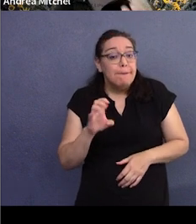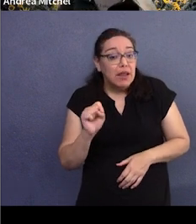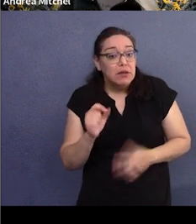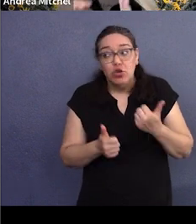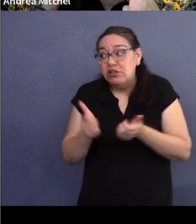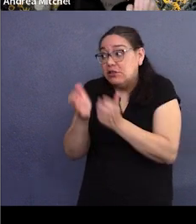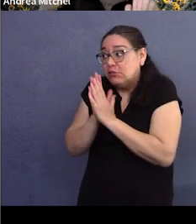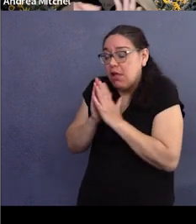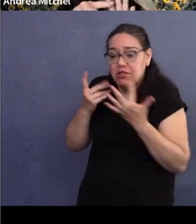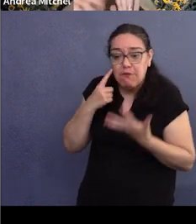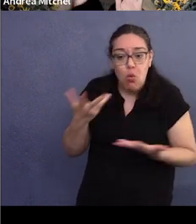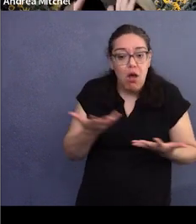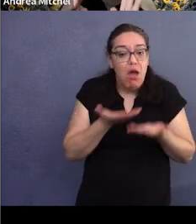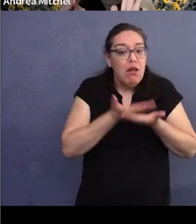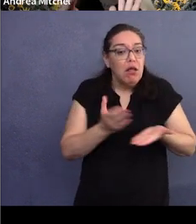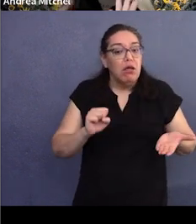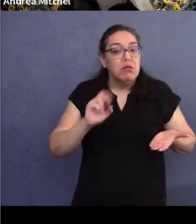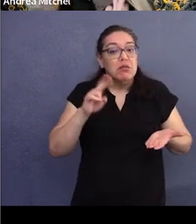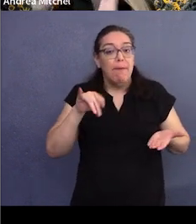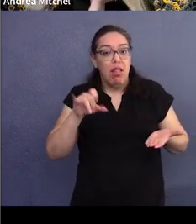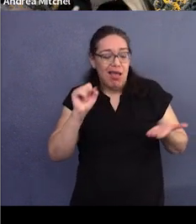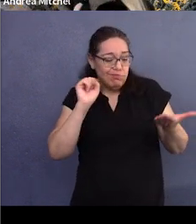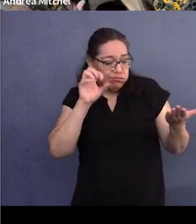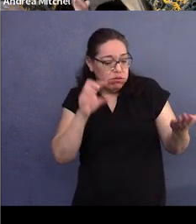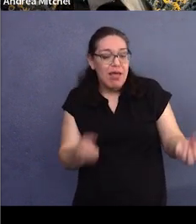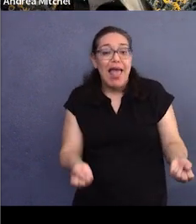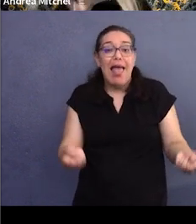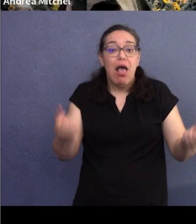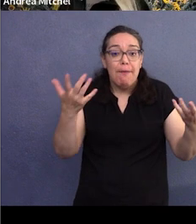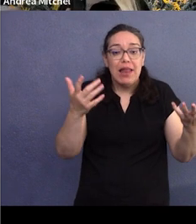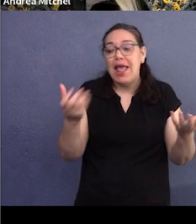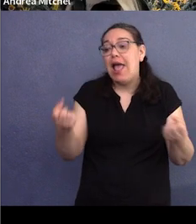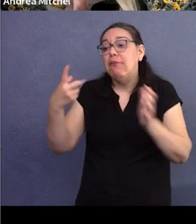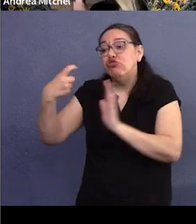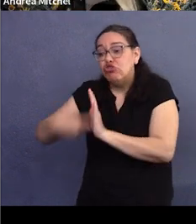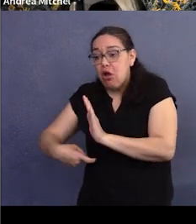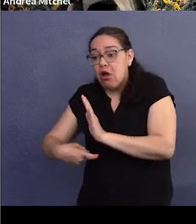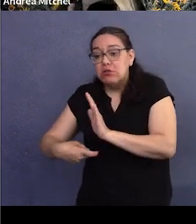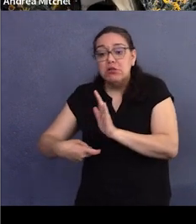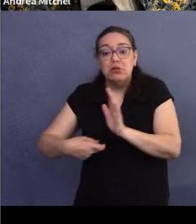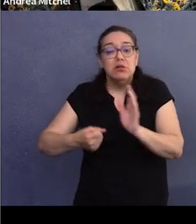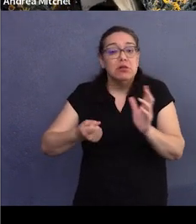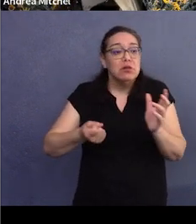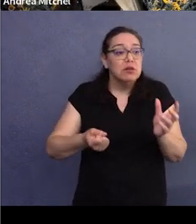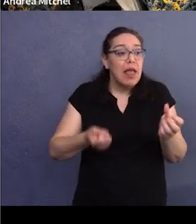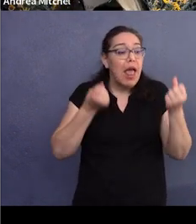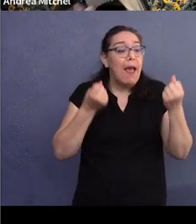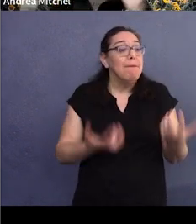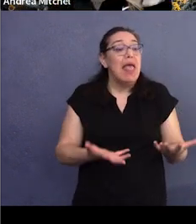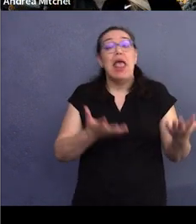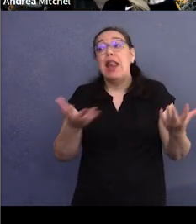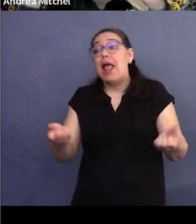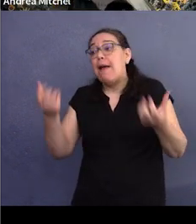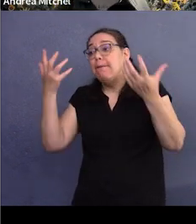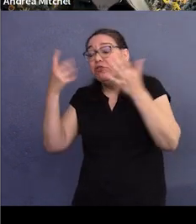requesting, supplies, just go through, write how many of them, what the cost is, what the total cost is, why it is important to the project.